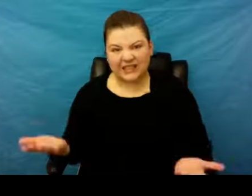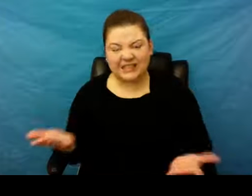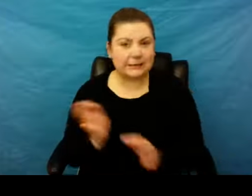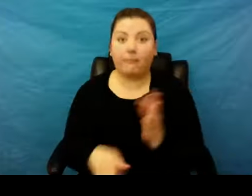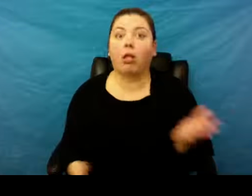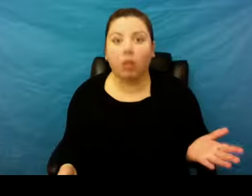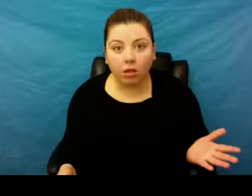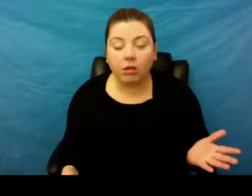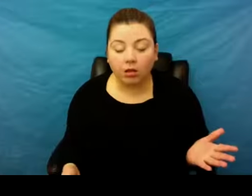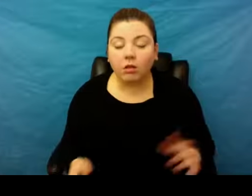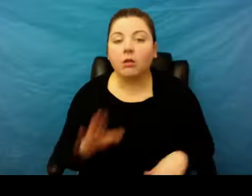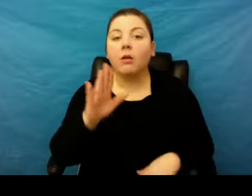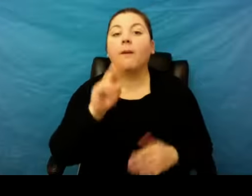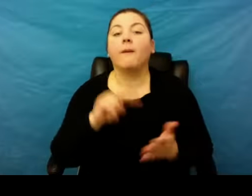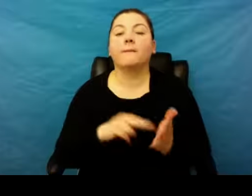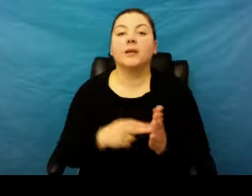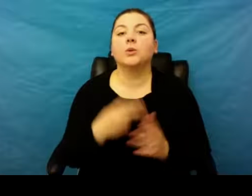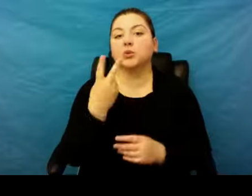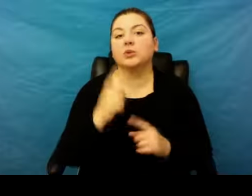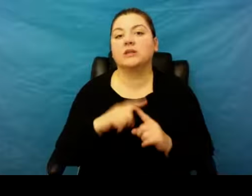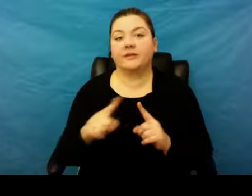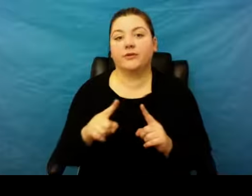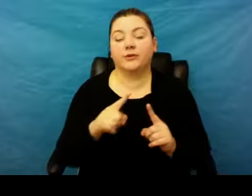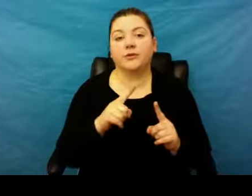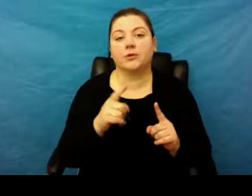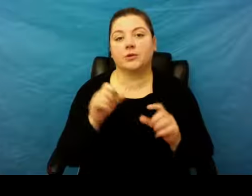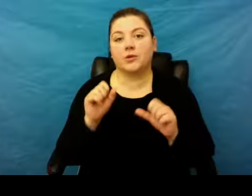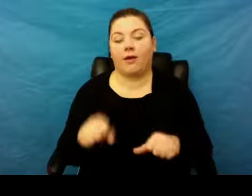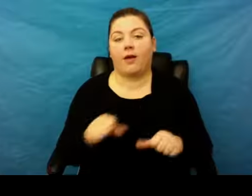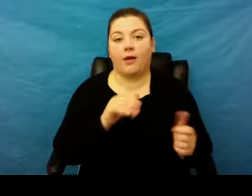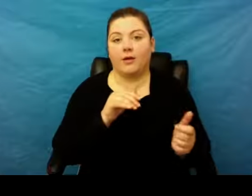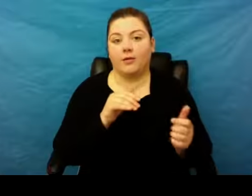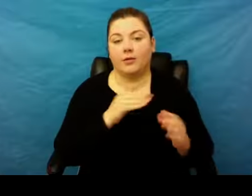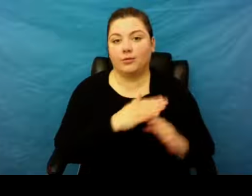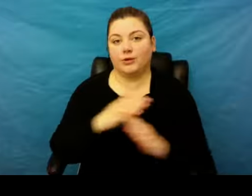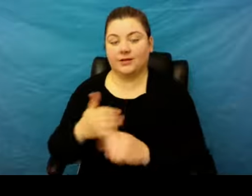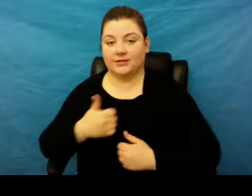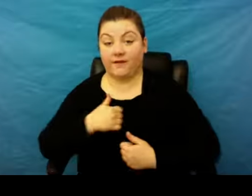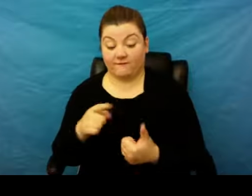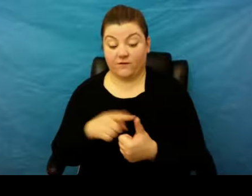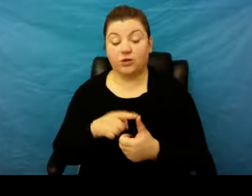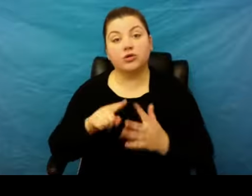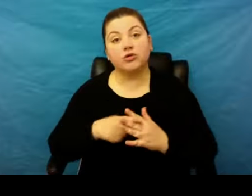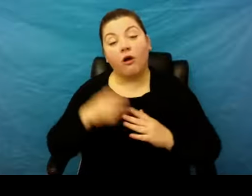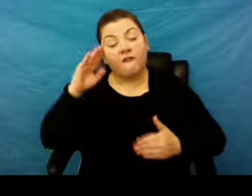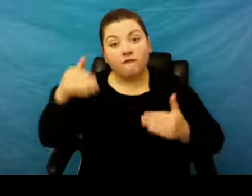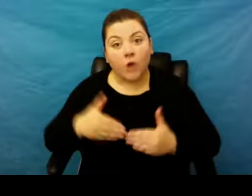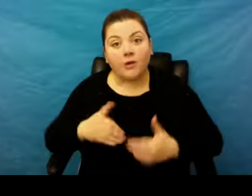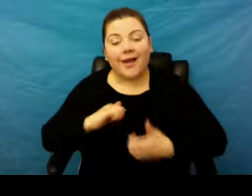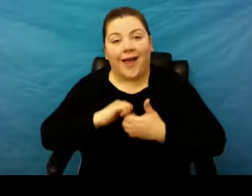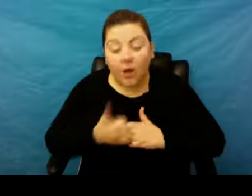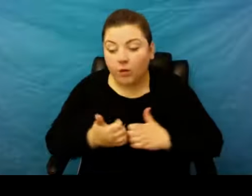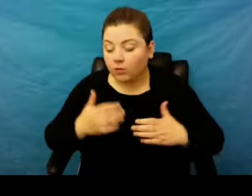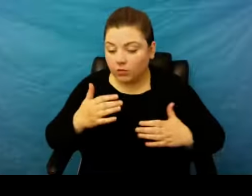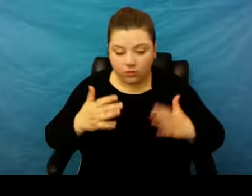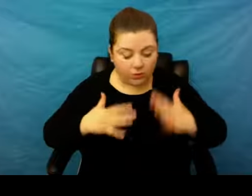there's two practical things that you can do. One is just to start to be aware of when you touch your face. Atul Gawande, who is